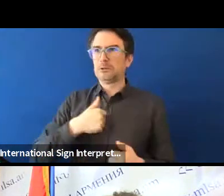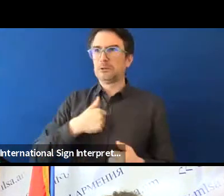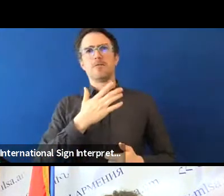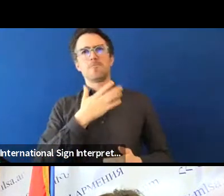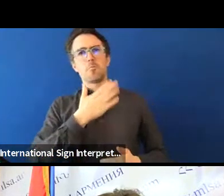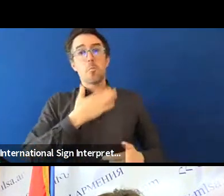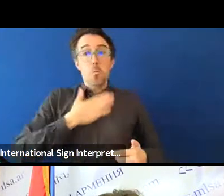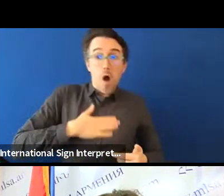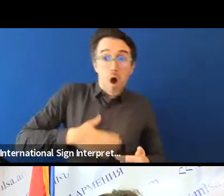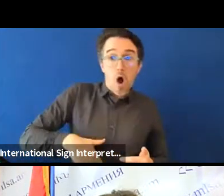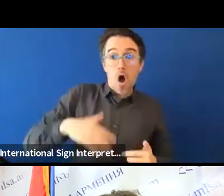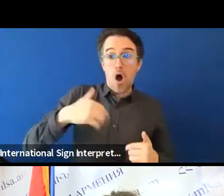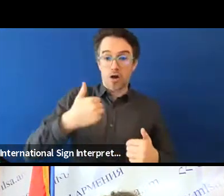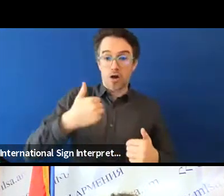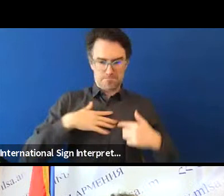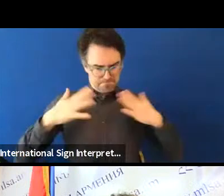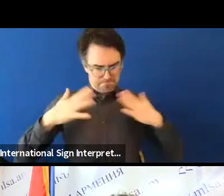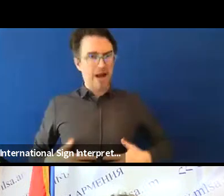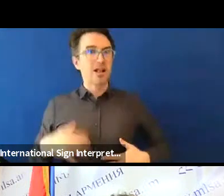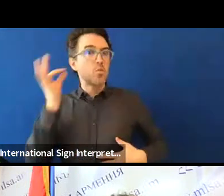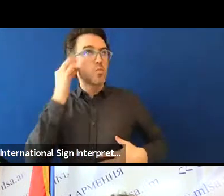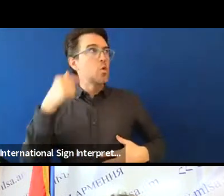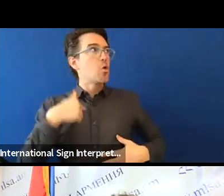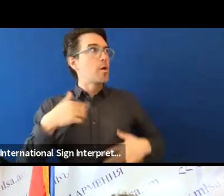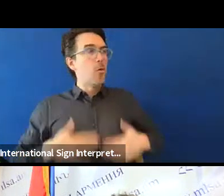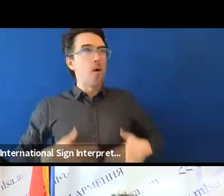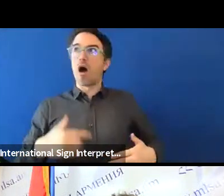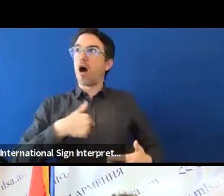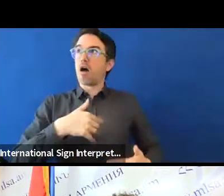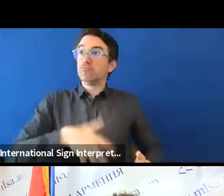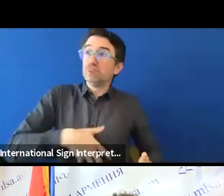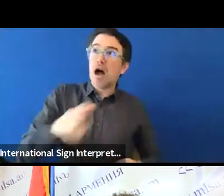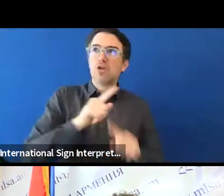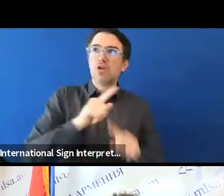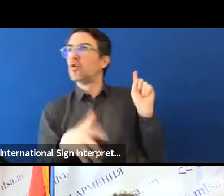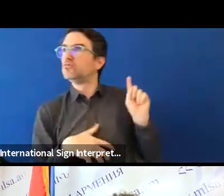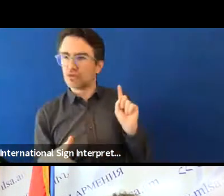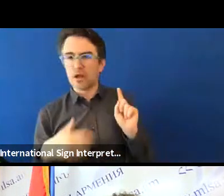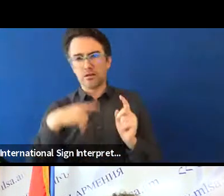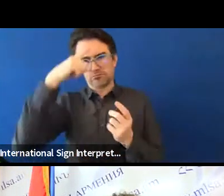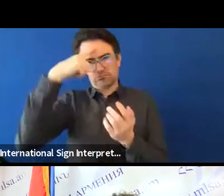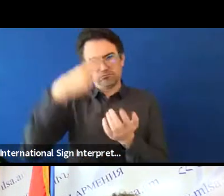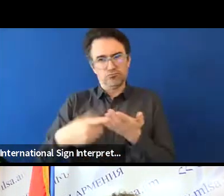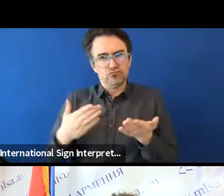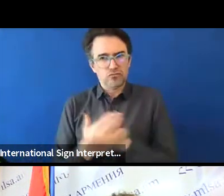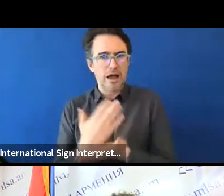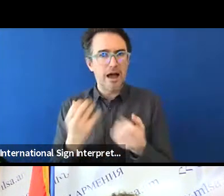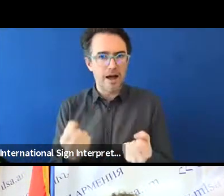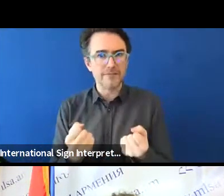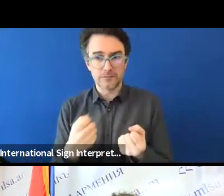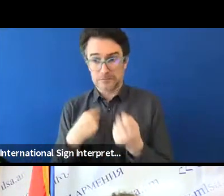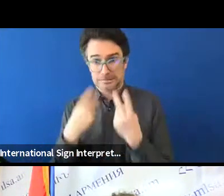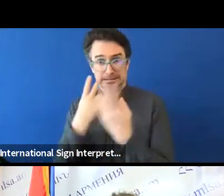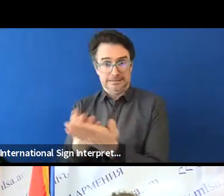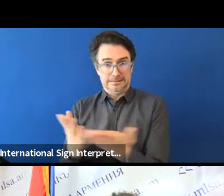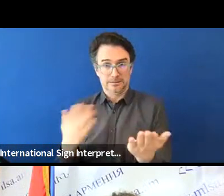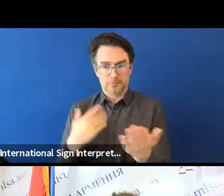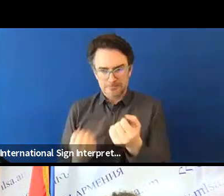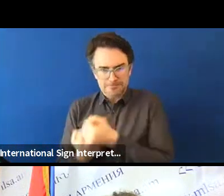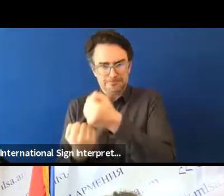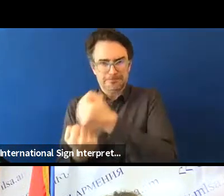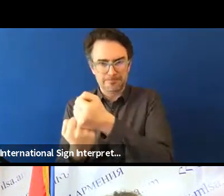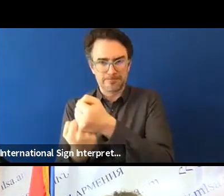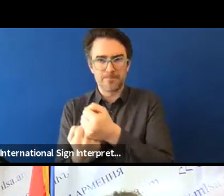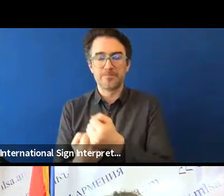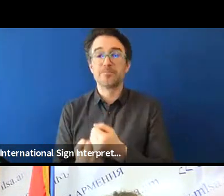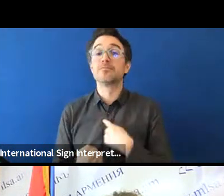Political commitments against gender-based violence and harmful practices must be followed by concrete action,